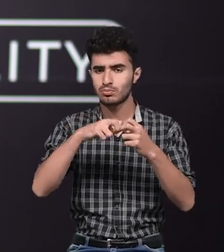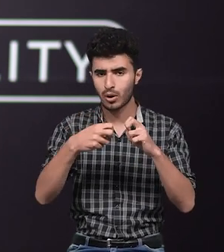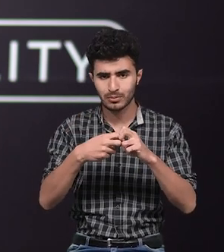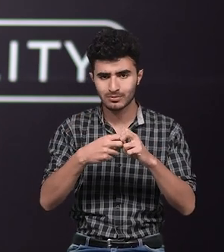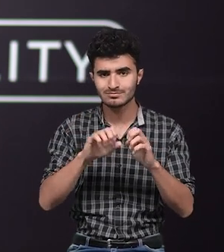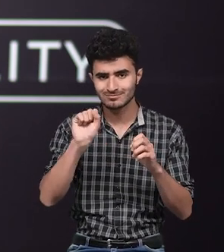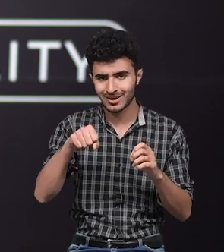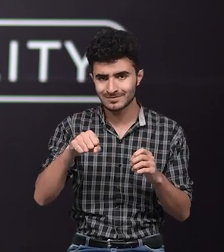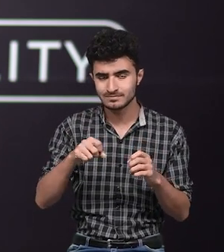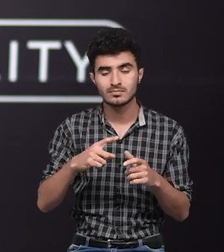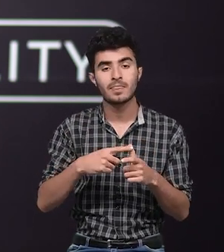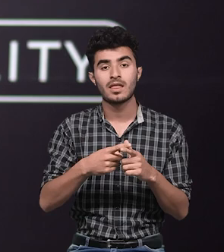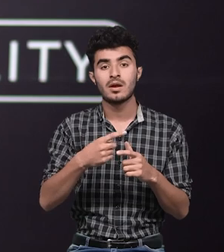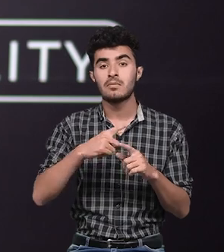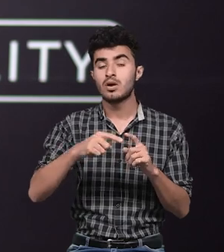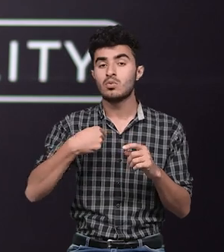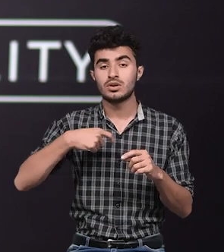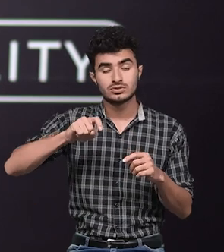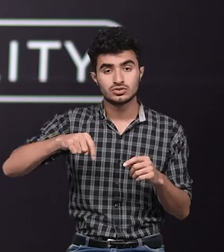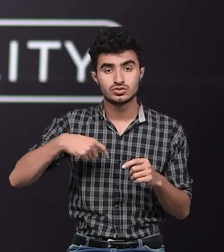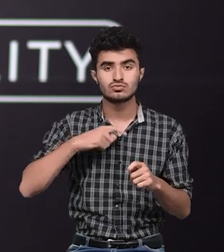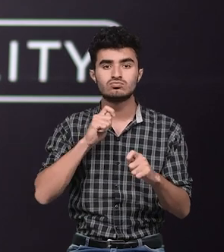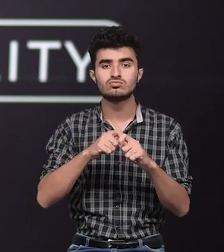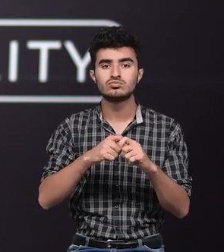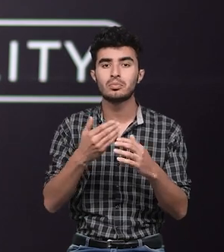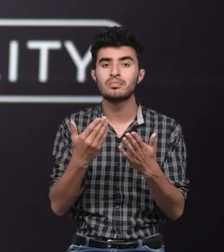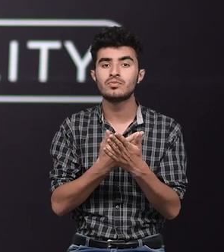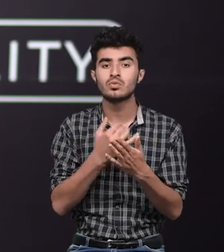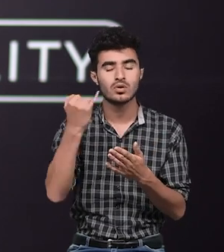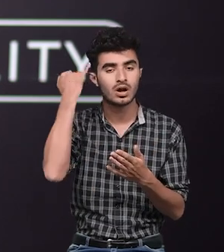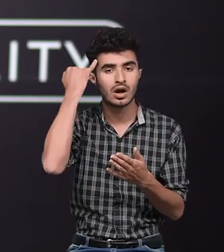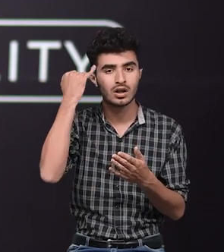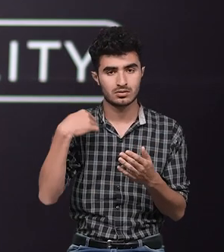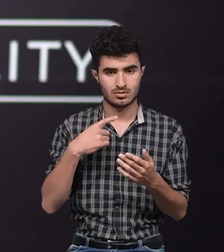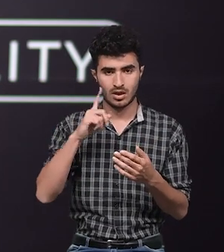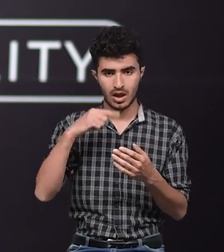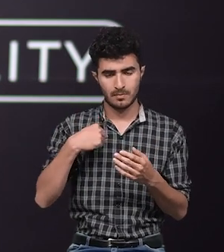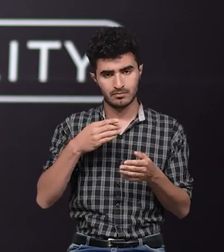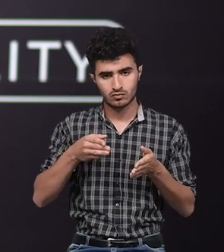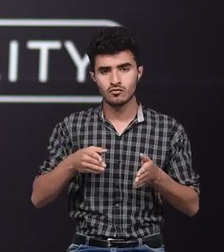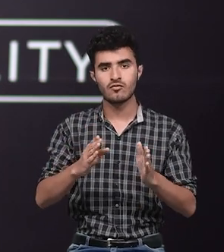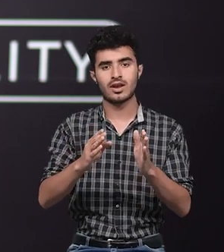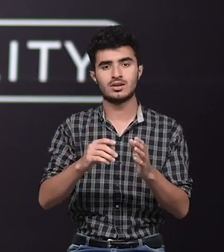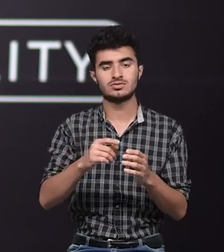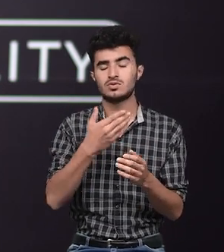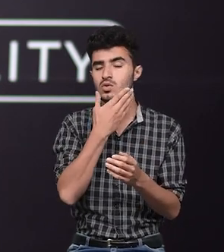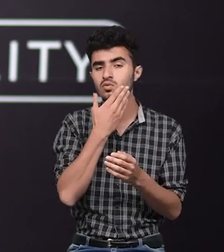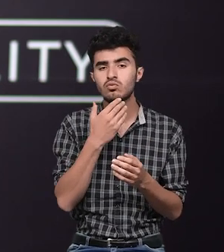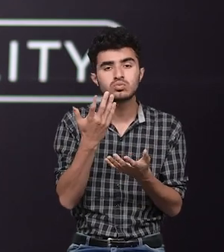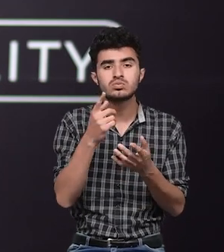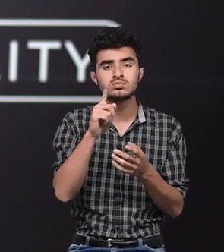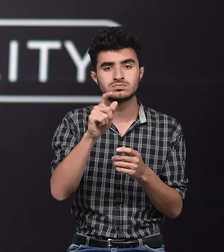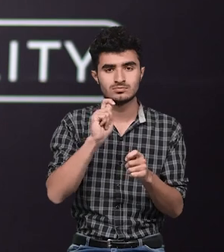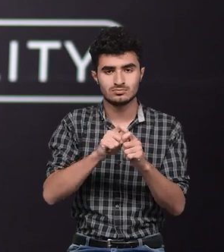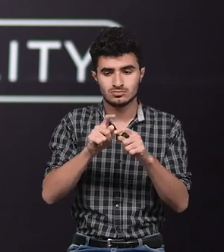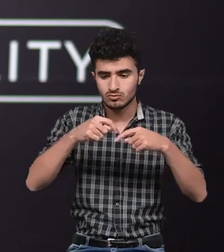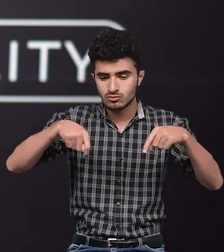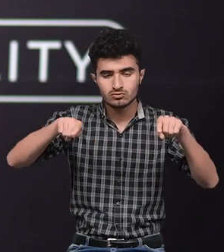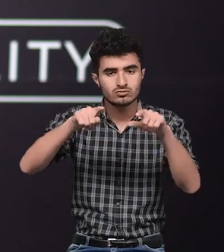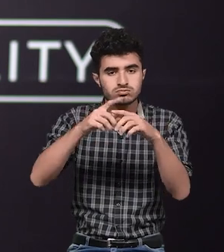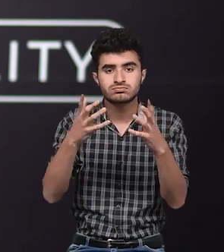We just don't. But what we do need to do is, in our own individual capacities, in our own little